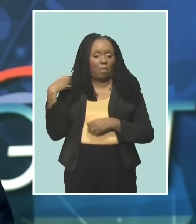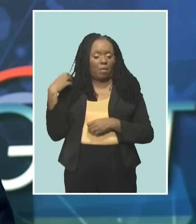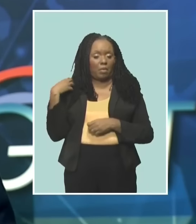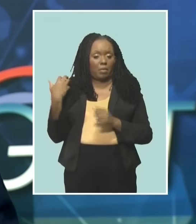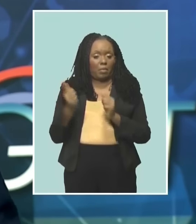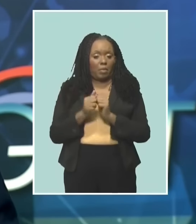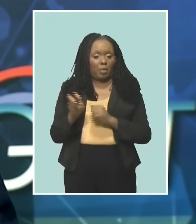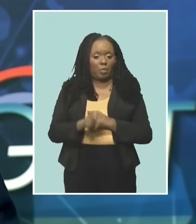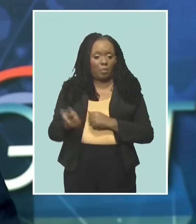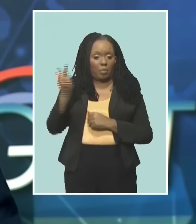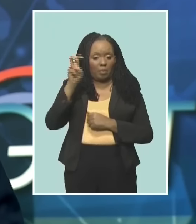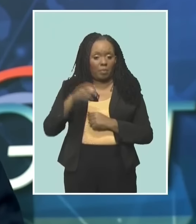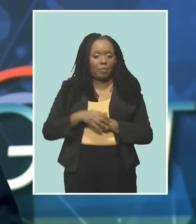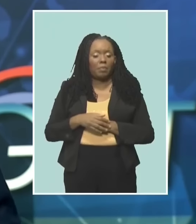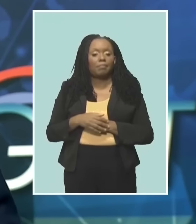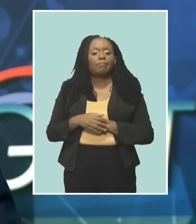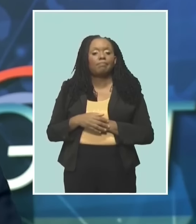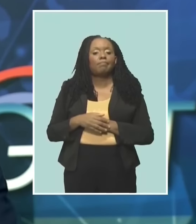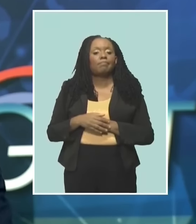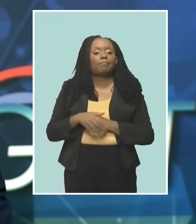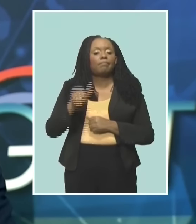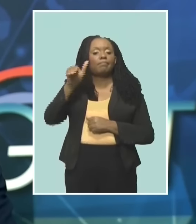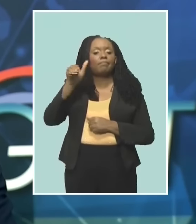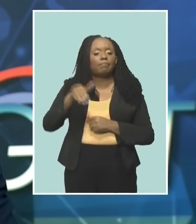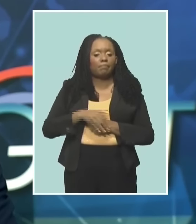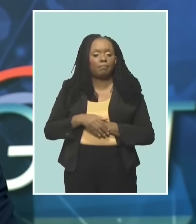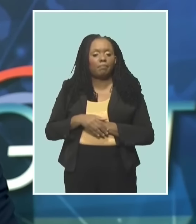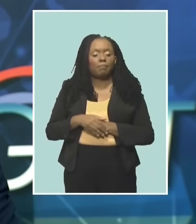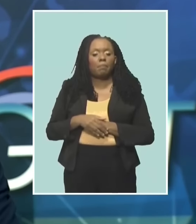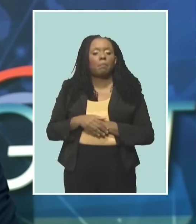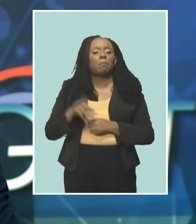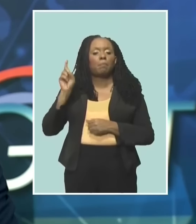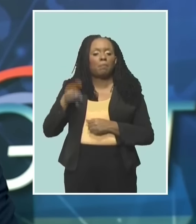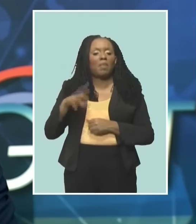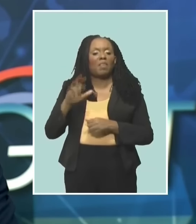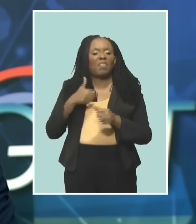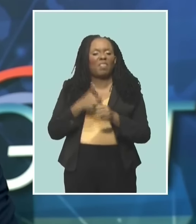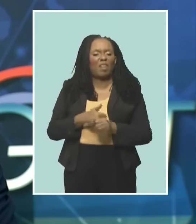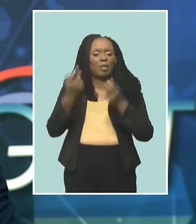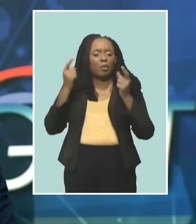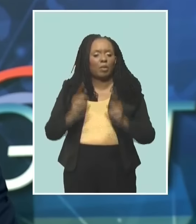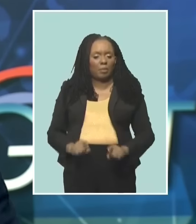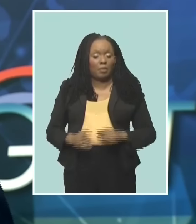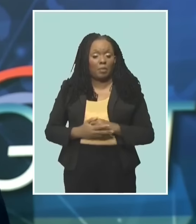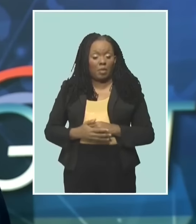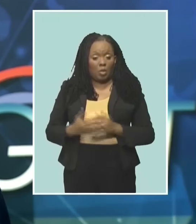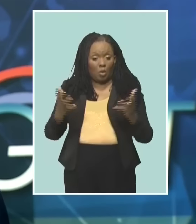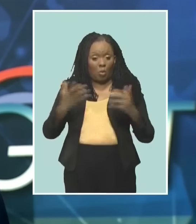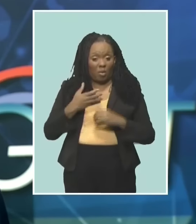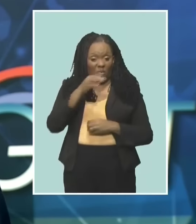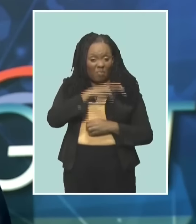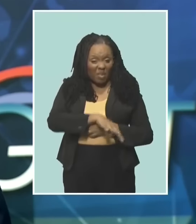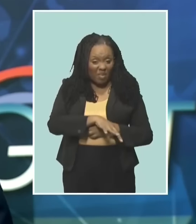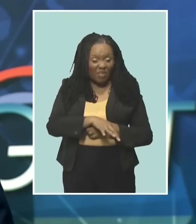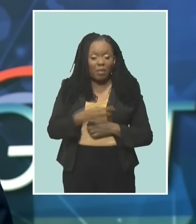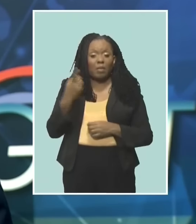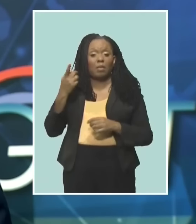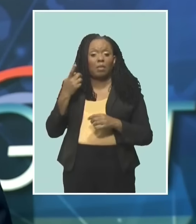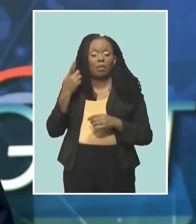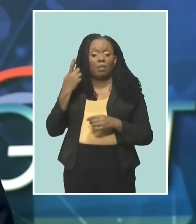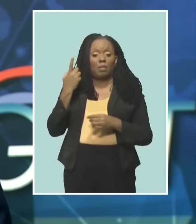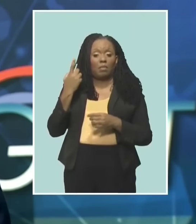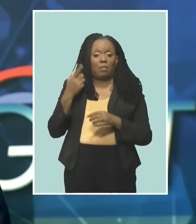in the tourism sector. She's reminding them they must now follow the collective agreement if they are to benefit or continue benefiting